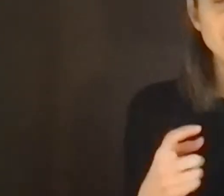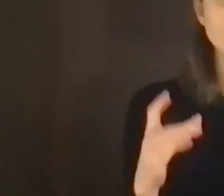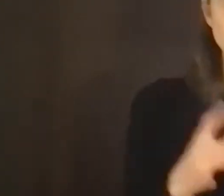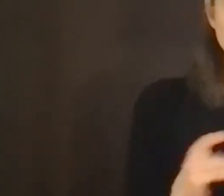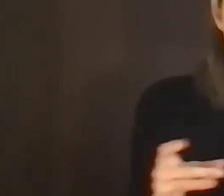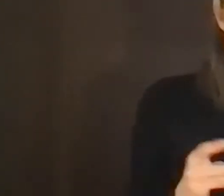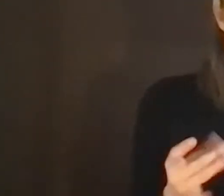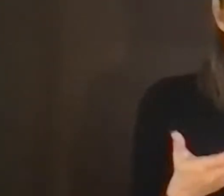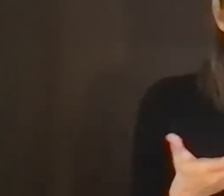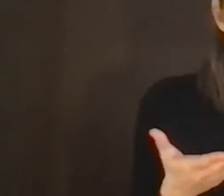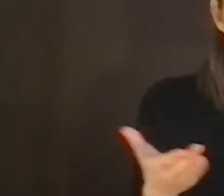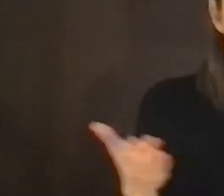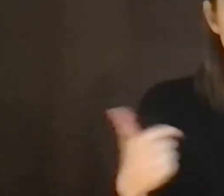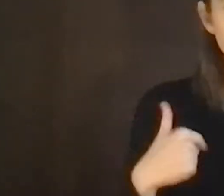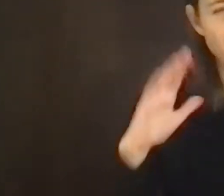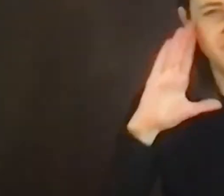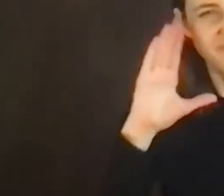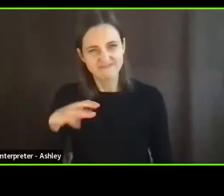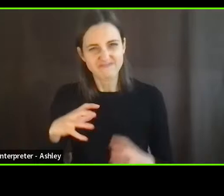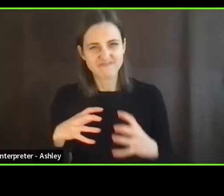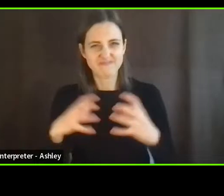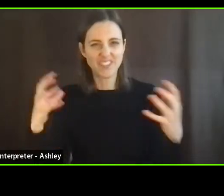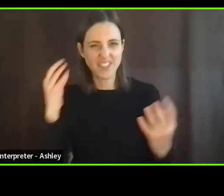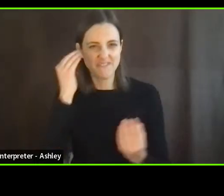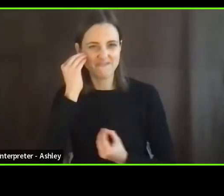Comments? I know we threw a lot at you.